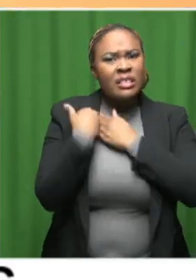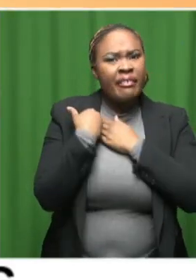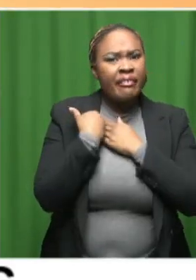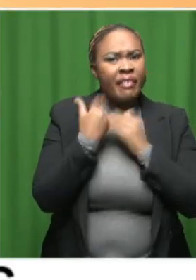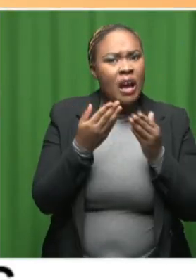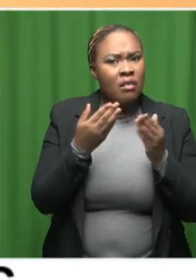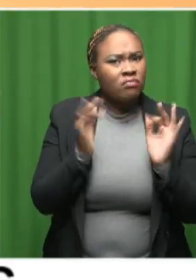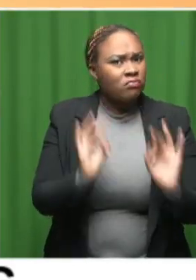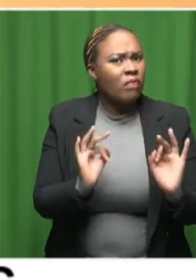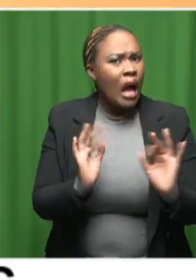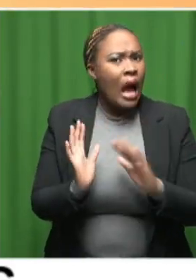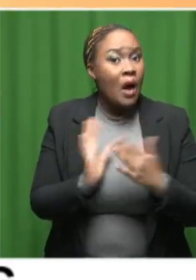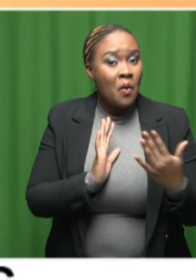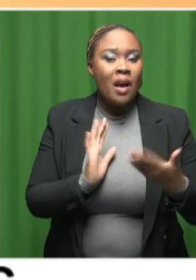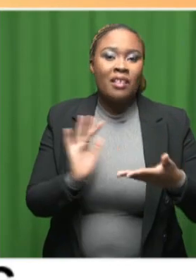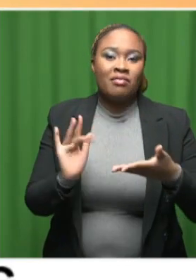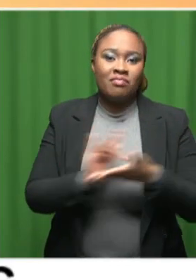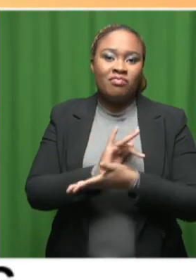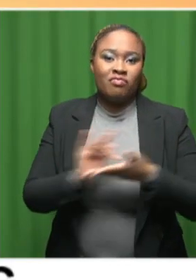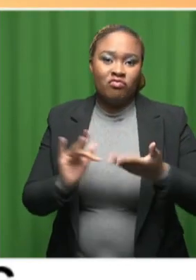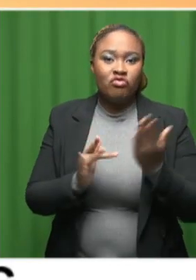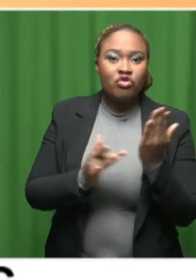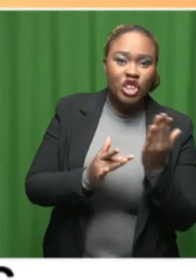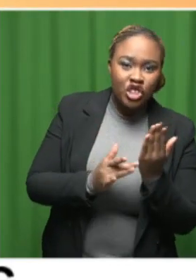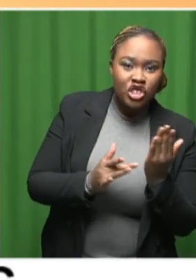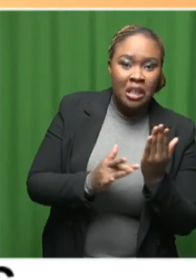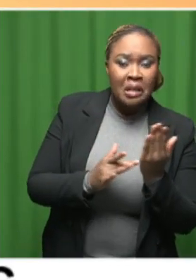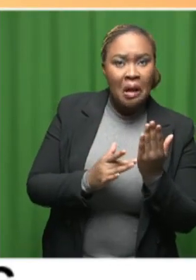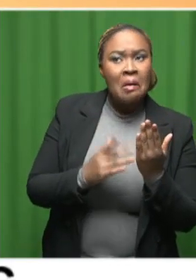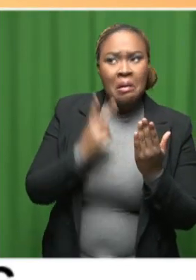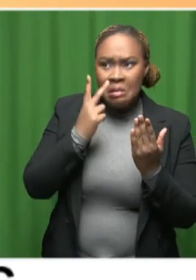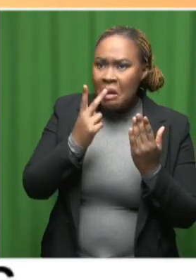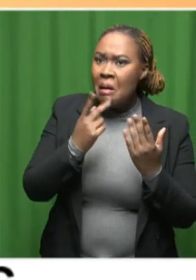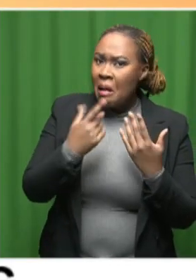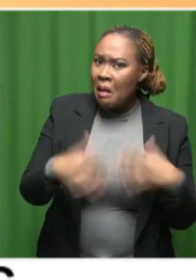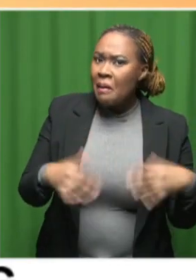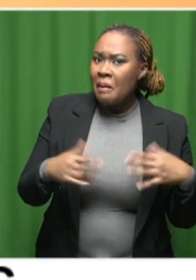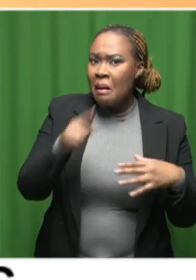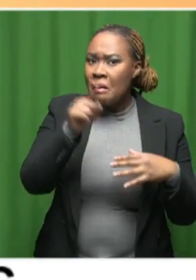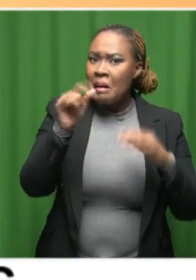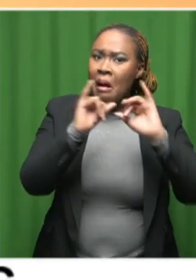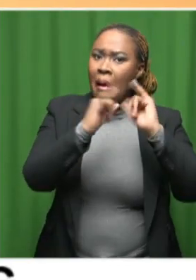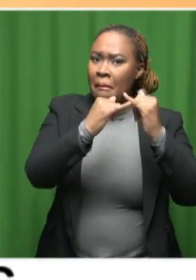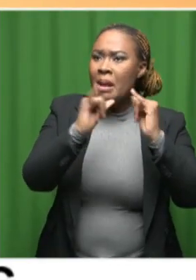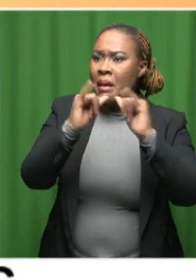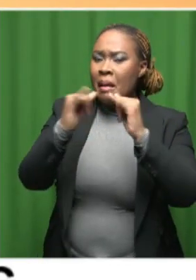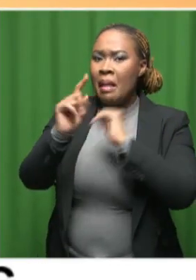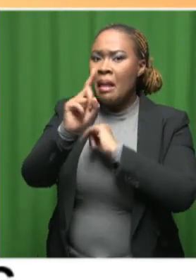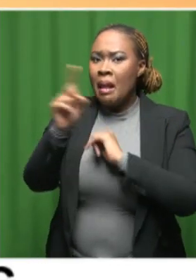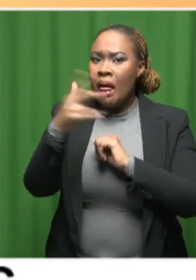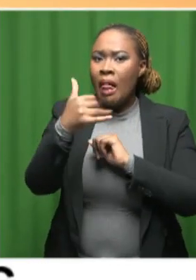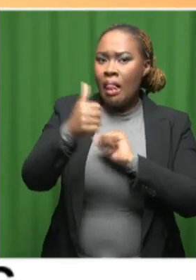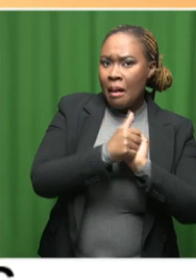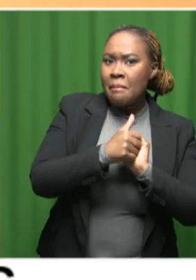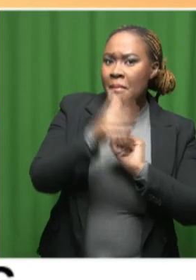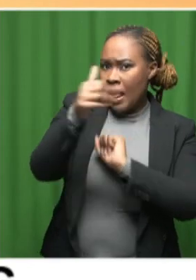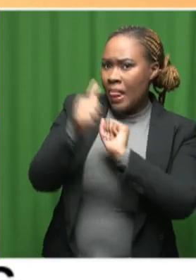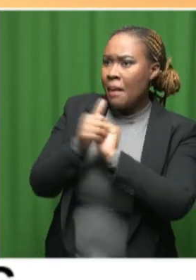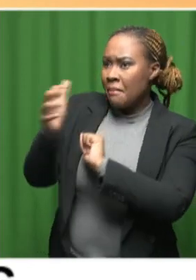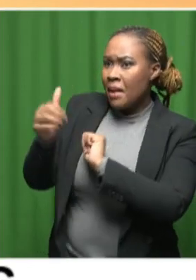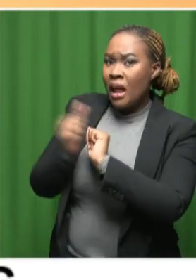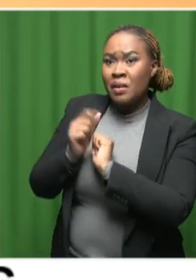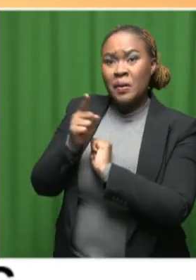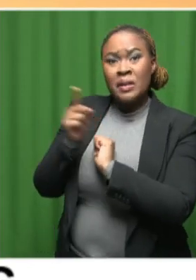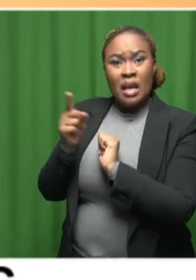So we do see these partnerships, and they are taking shape really well. And there are several other parties,